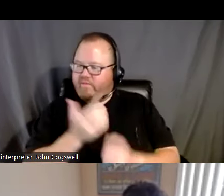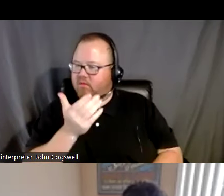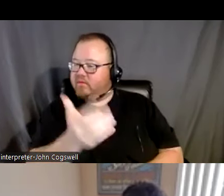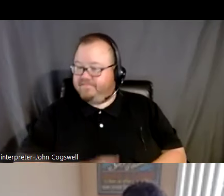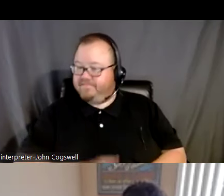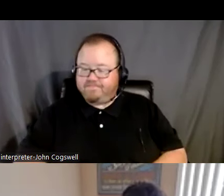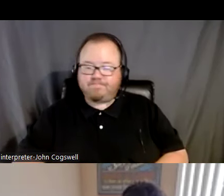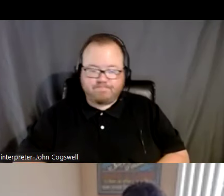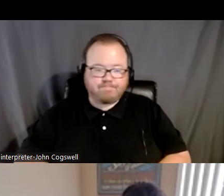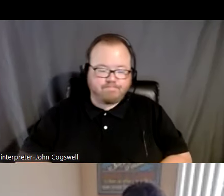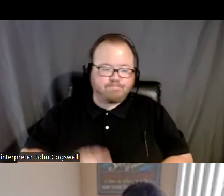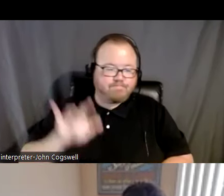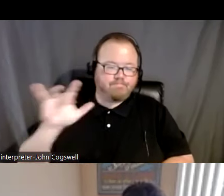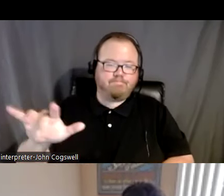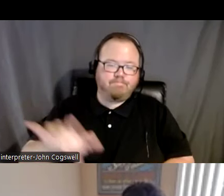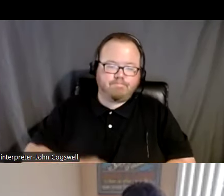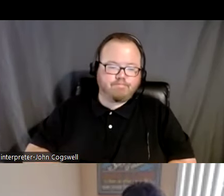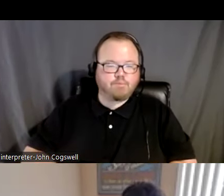slide.